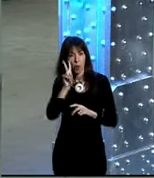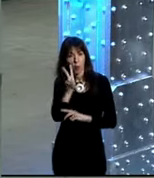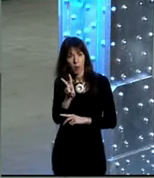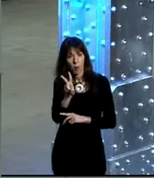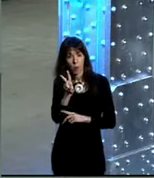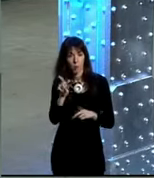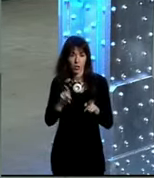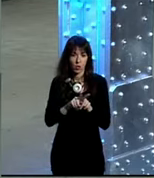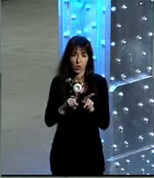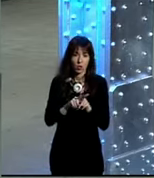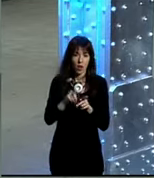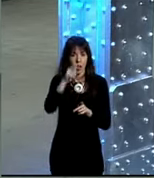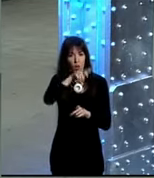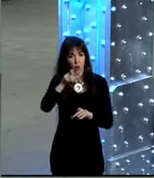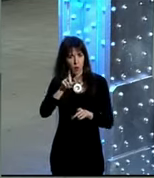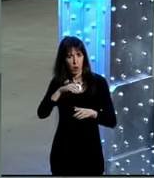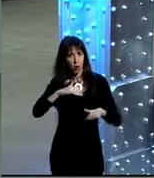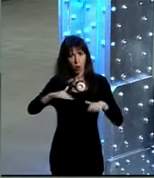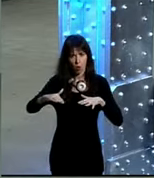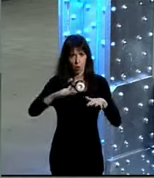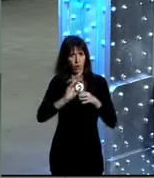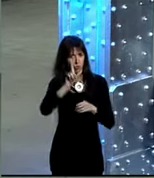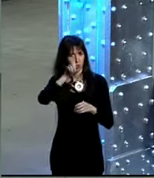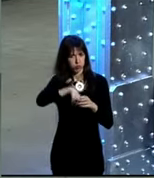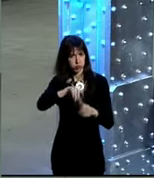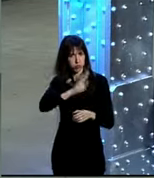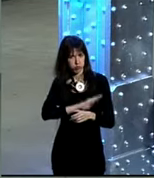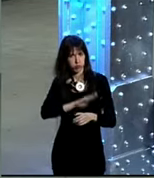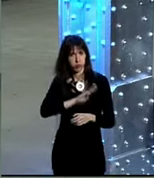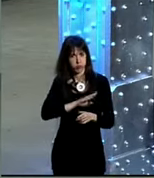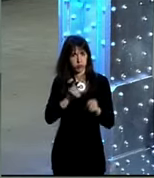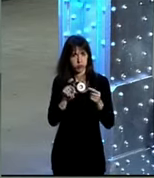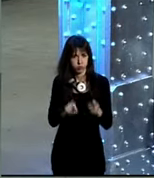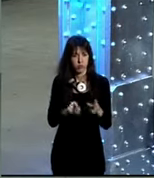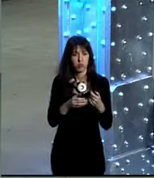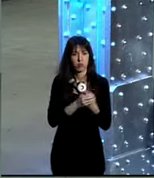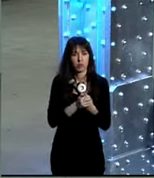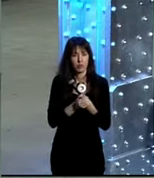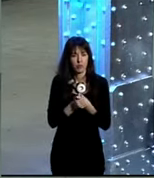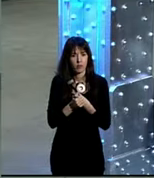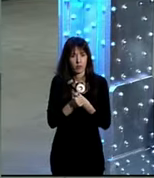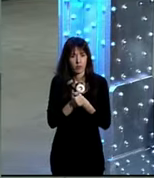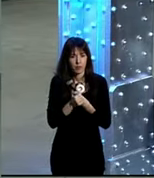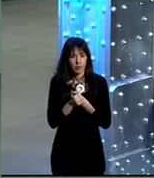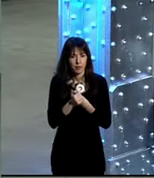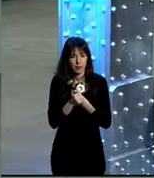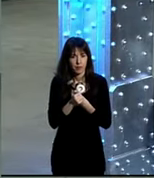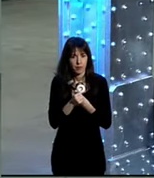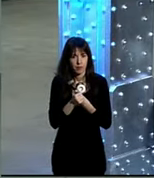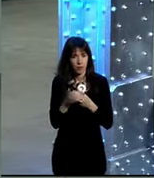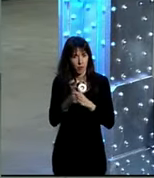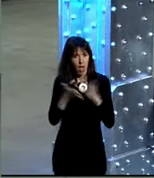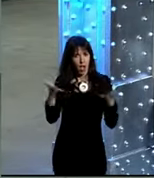there. If they liked an actor, they gave him or her good advice. They cheered on that person. If they disliked an actor,